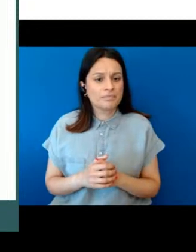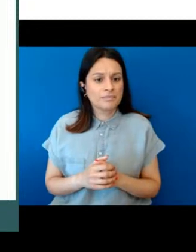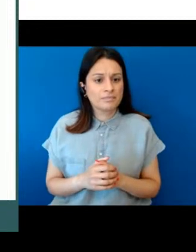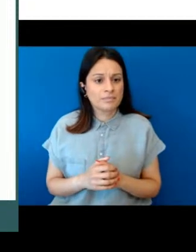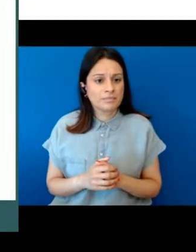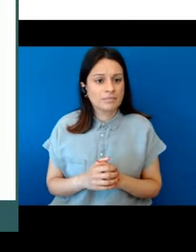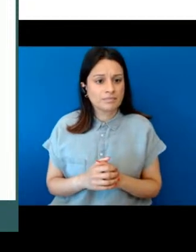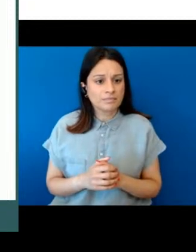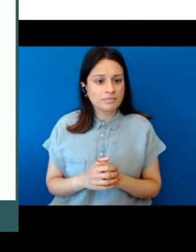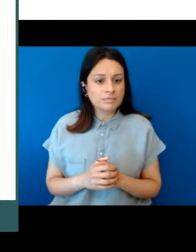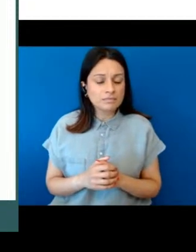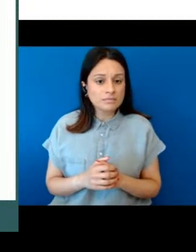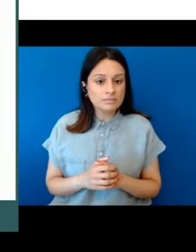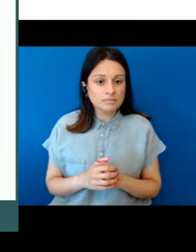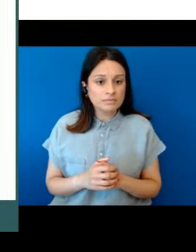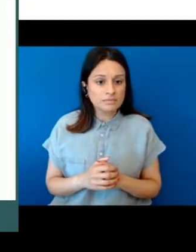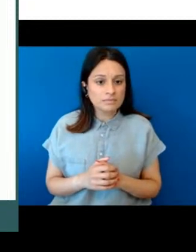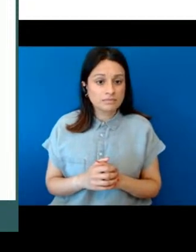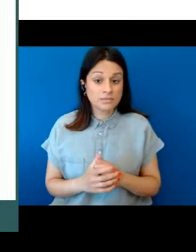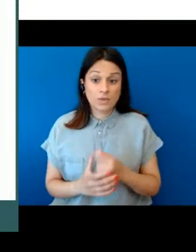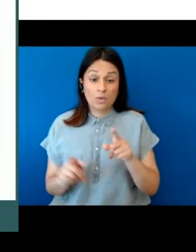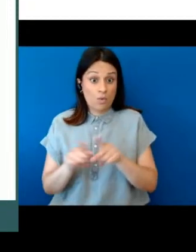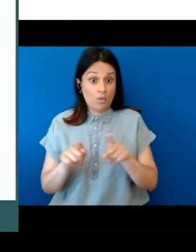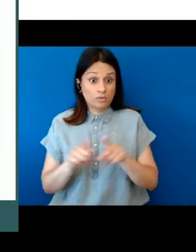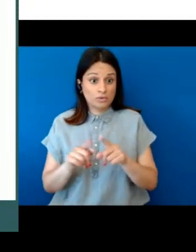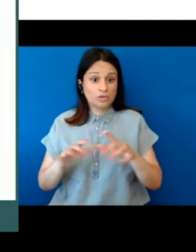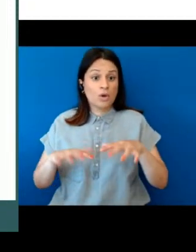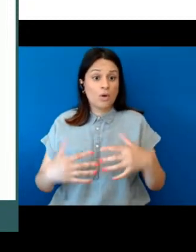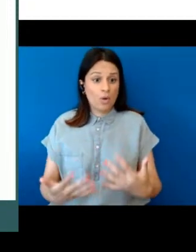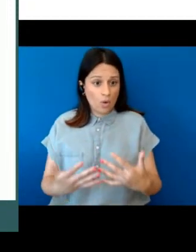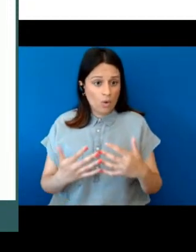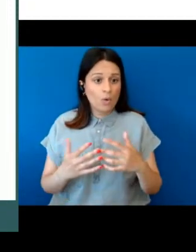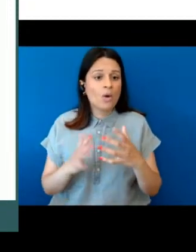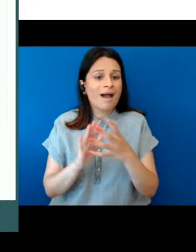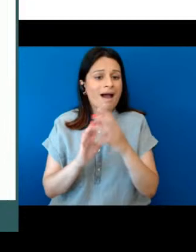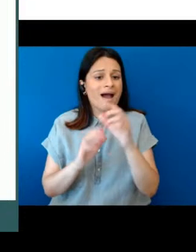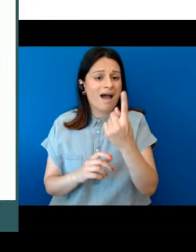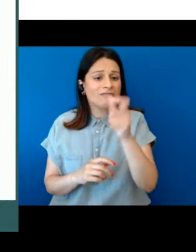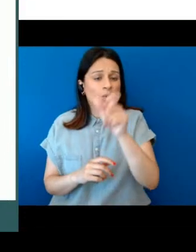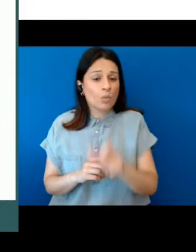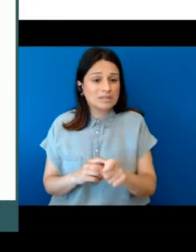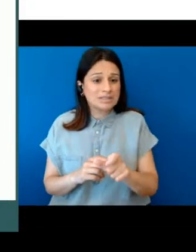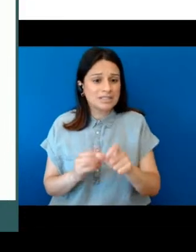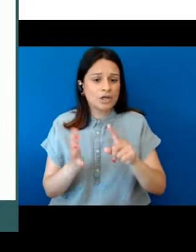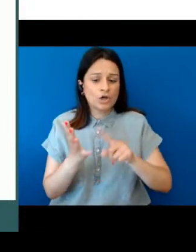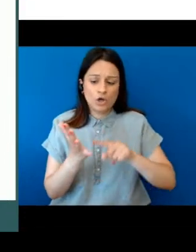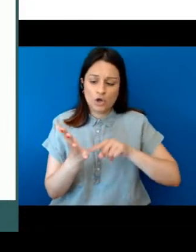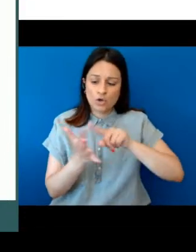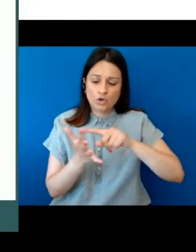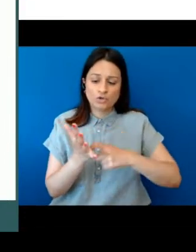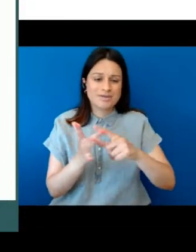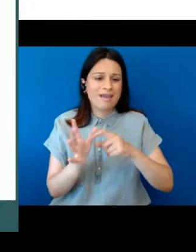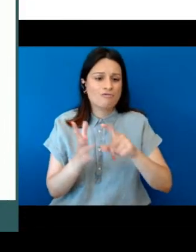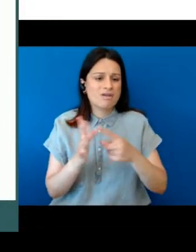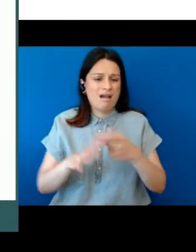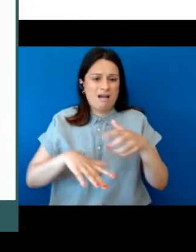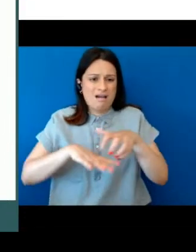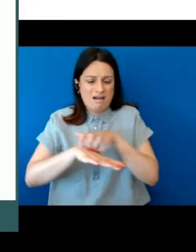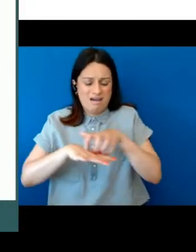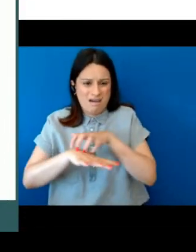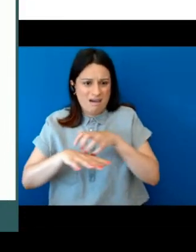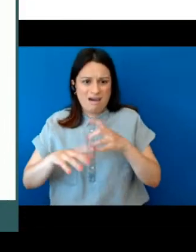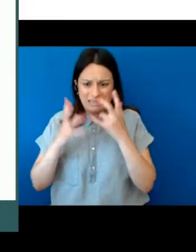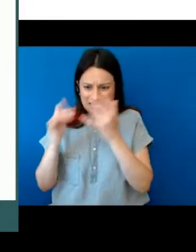This patient is suffering a spontaneous urticaria, which is not an allergy, and doing allergy testing may throw up a